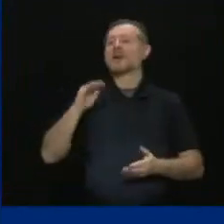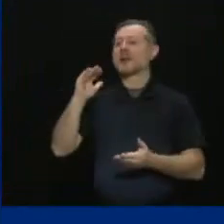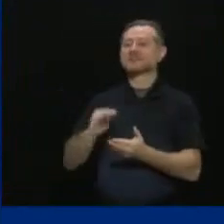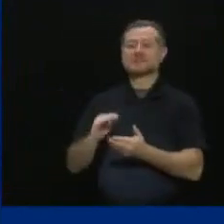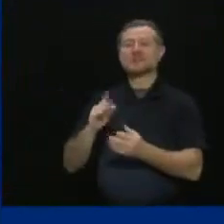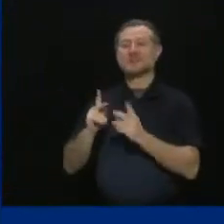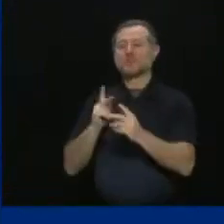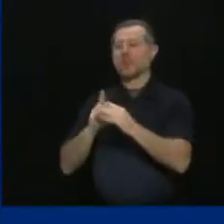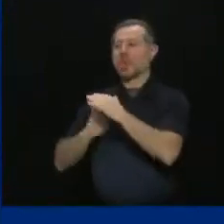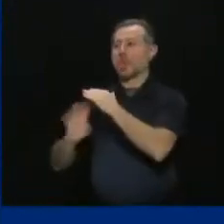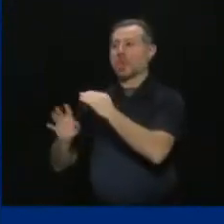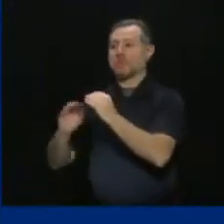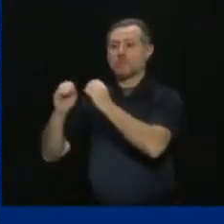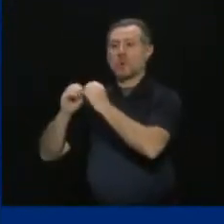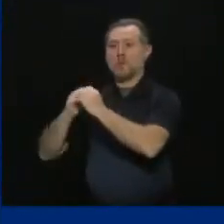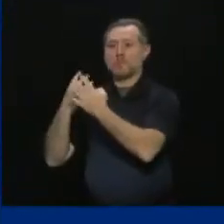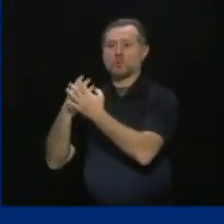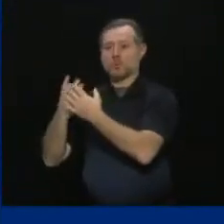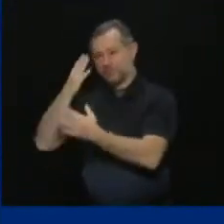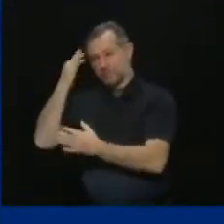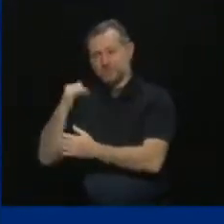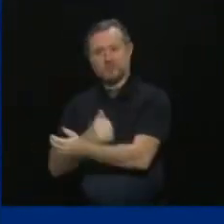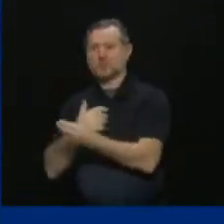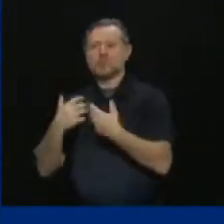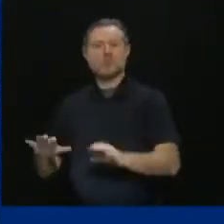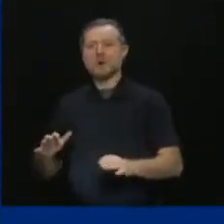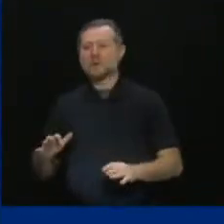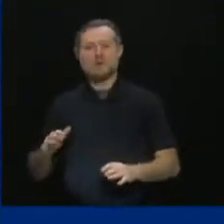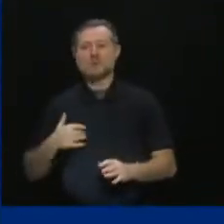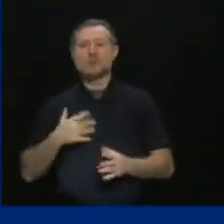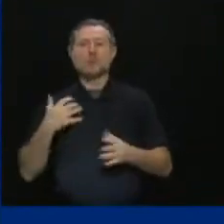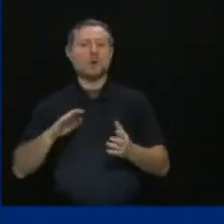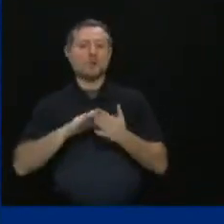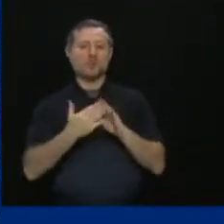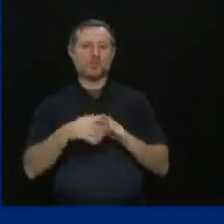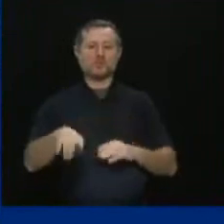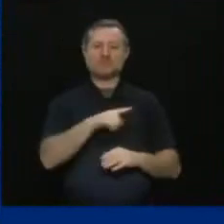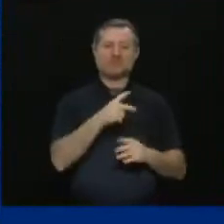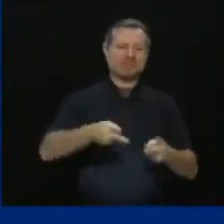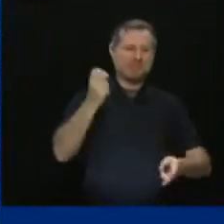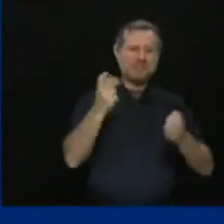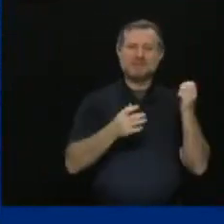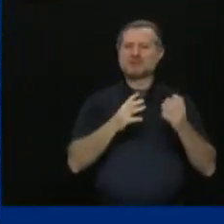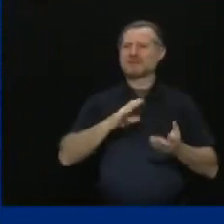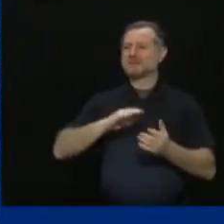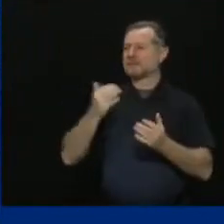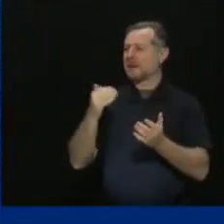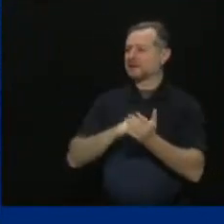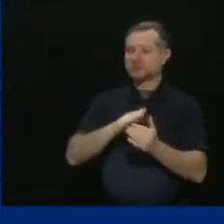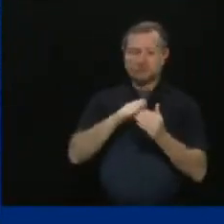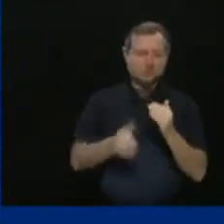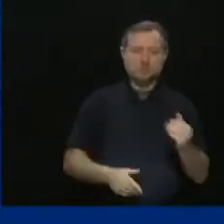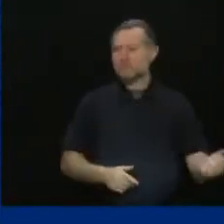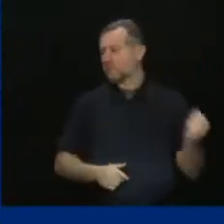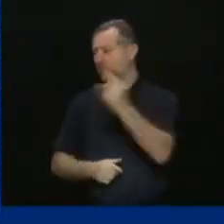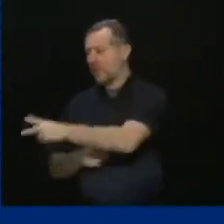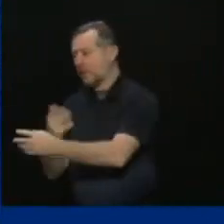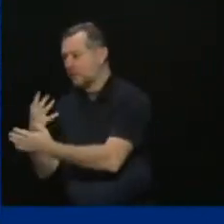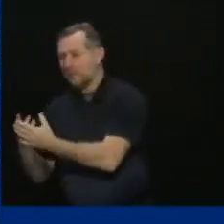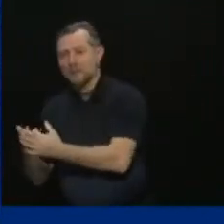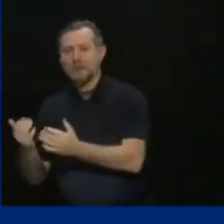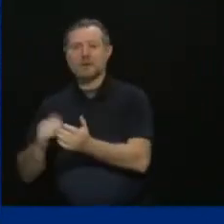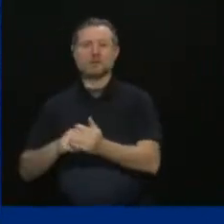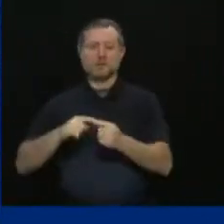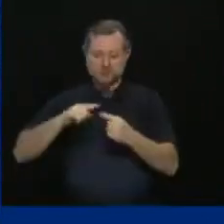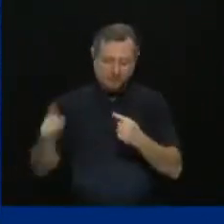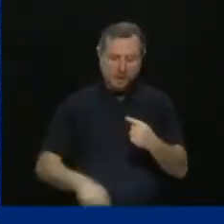stealing again like Michael did and ending right back in there. I can stop that cycle if we're smart enough that while we have